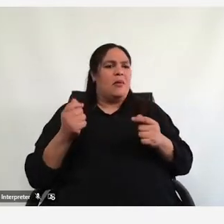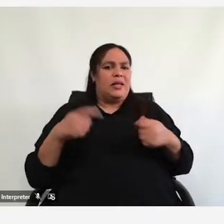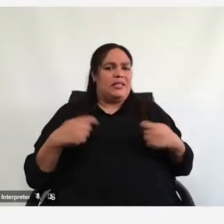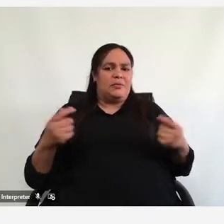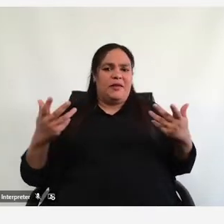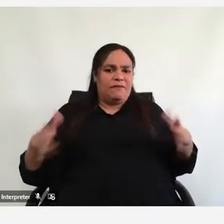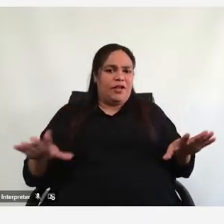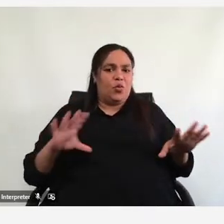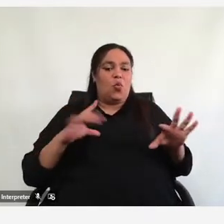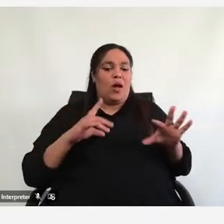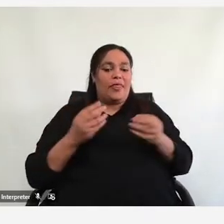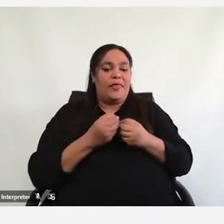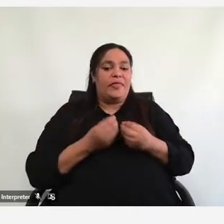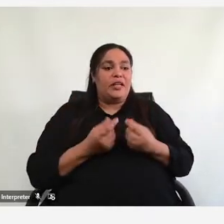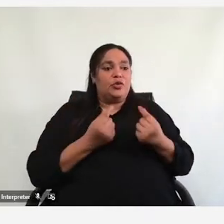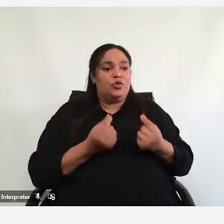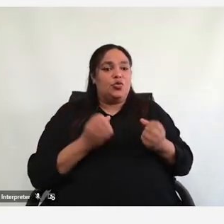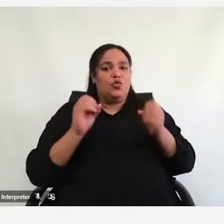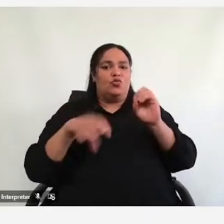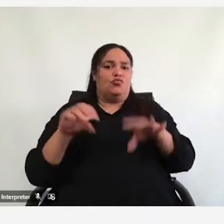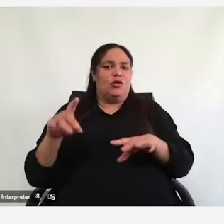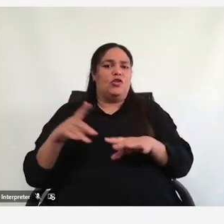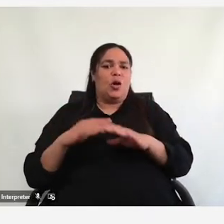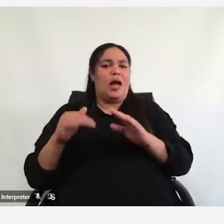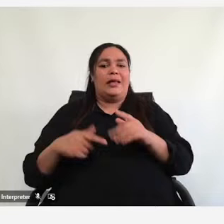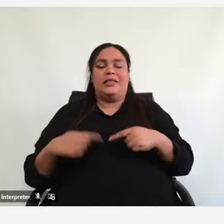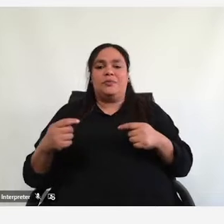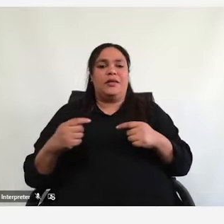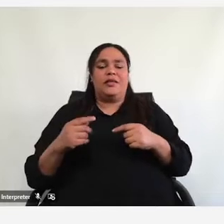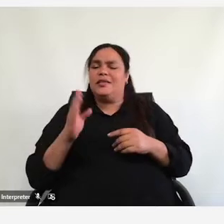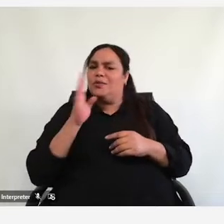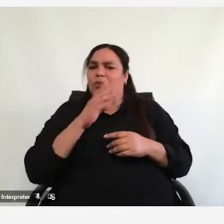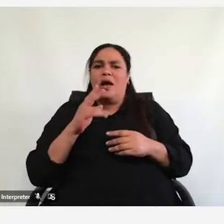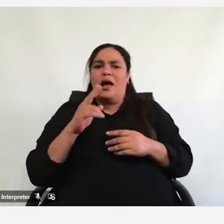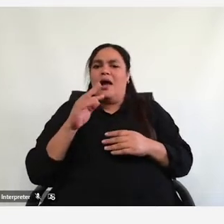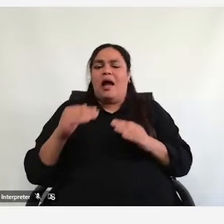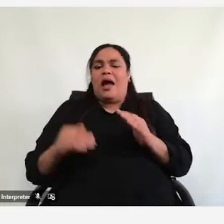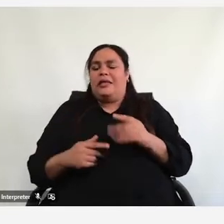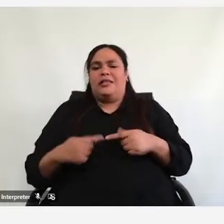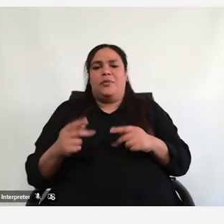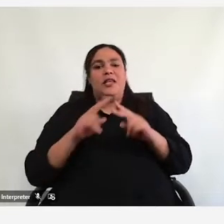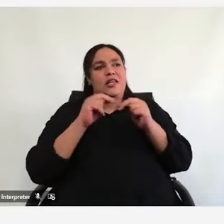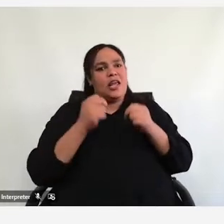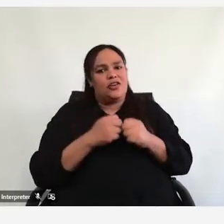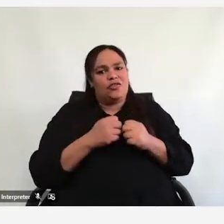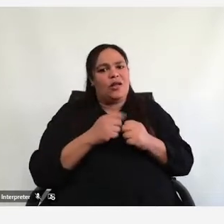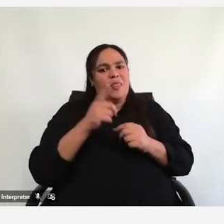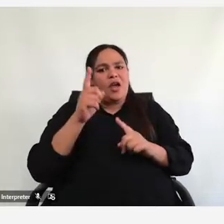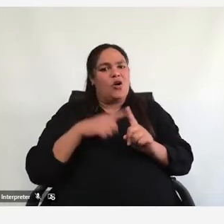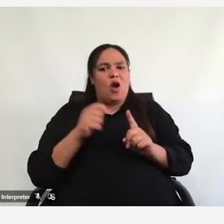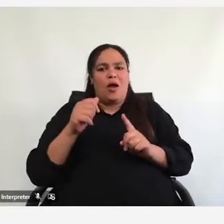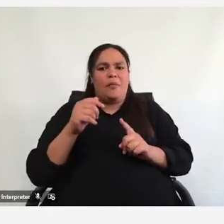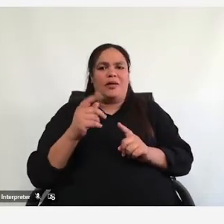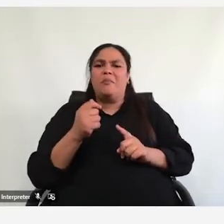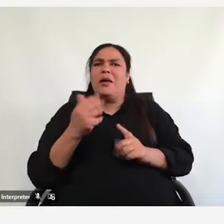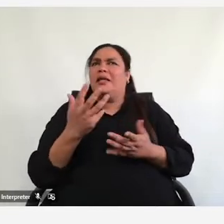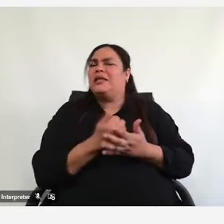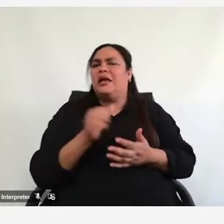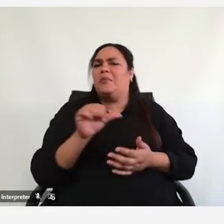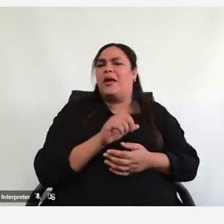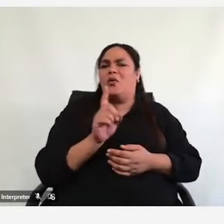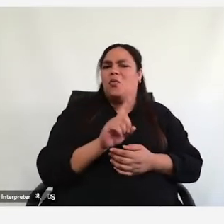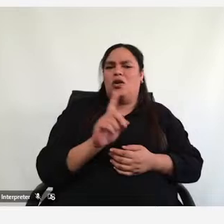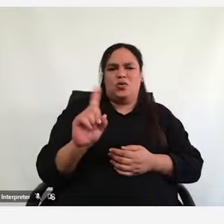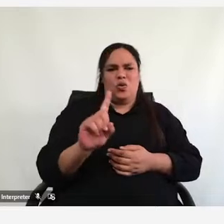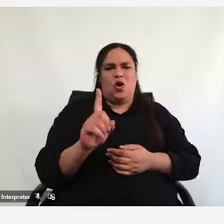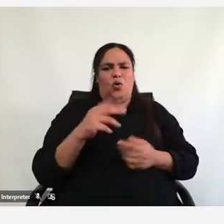because the things have been delivered. So the underspending, there's no underspending. National must not, they can't take the money. What money are they going to take back? No. We're